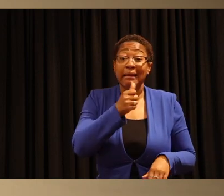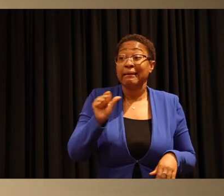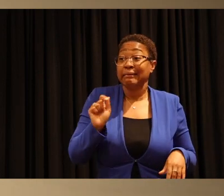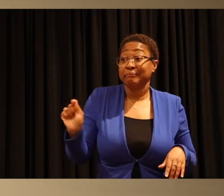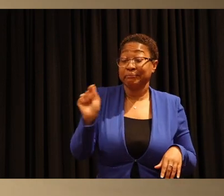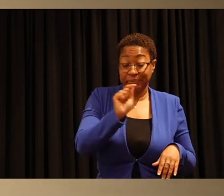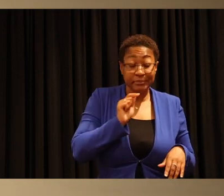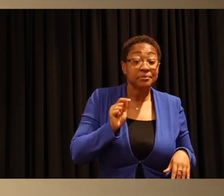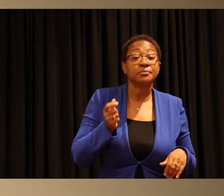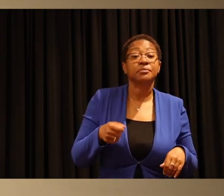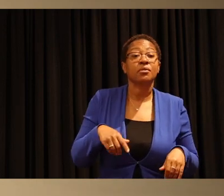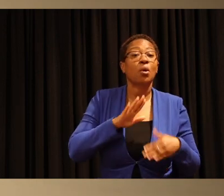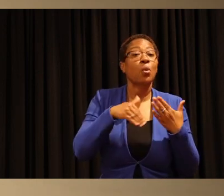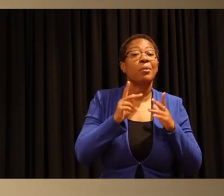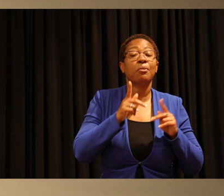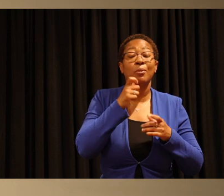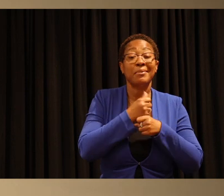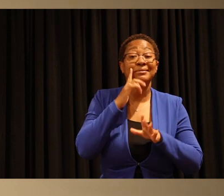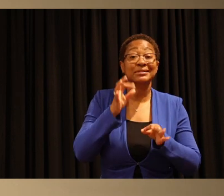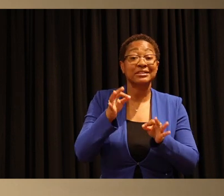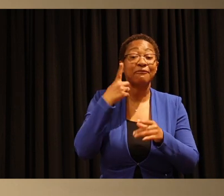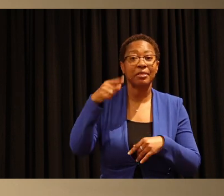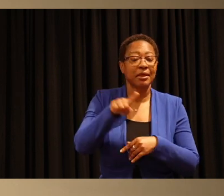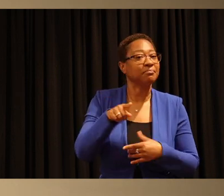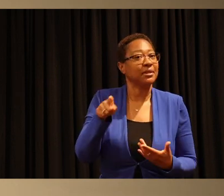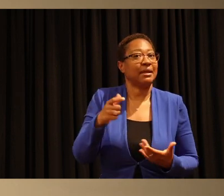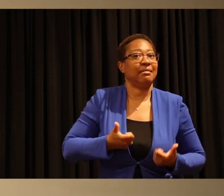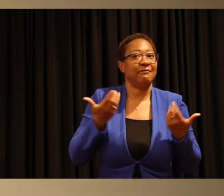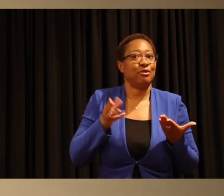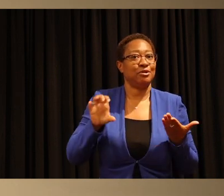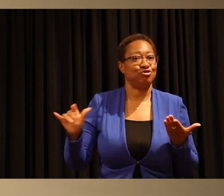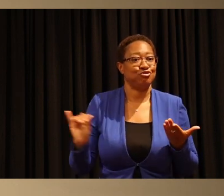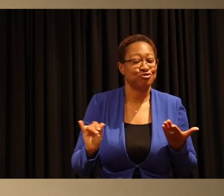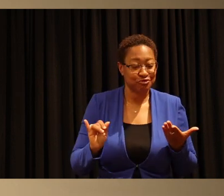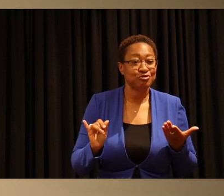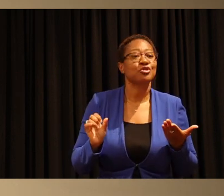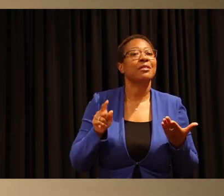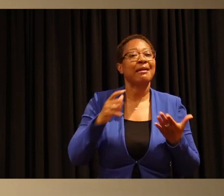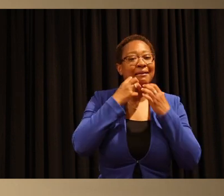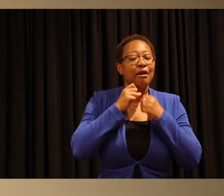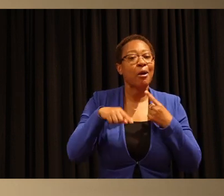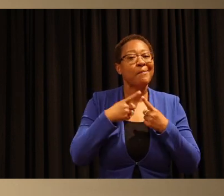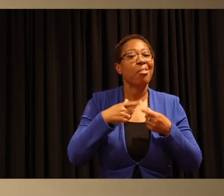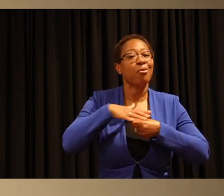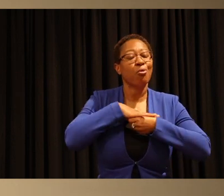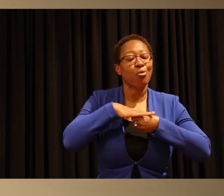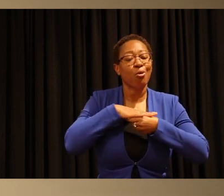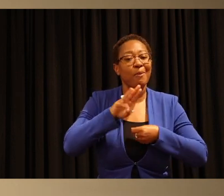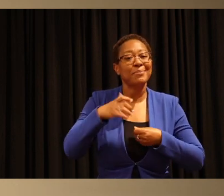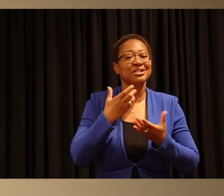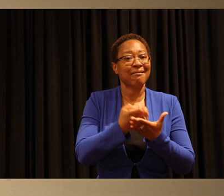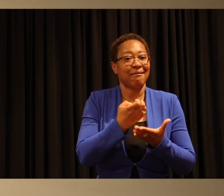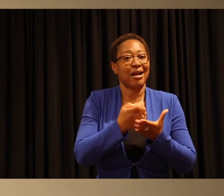here in Michigan, all the people who make decisions for them are Michigan residents. And they care about the local Michigan